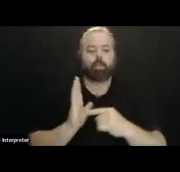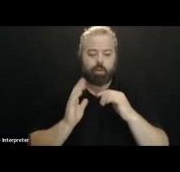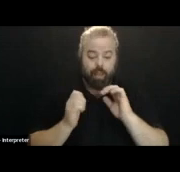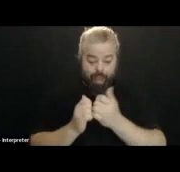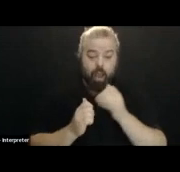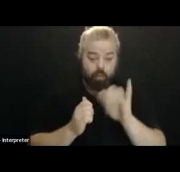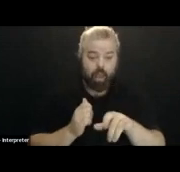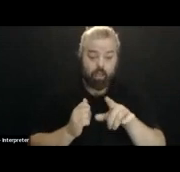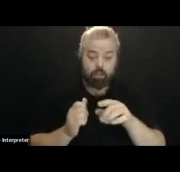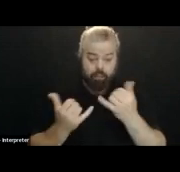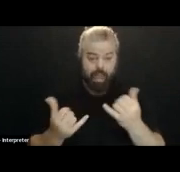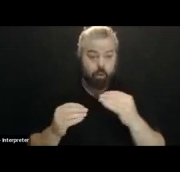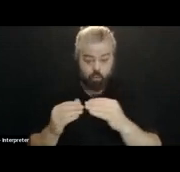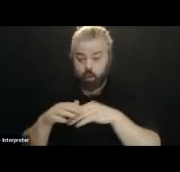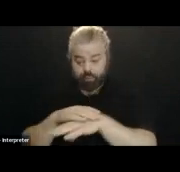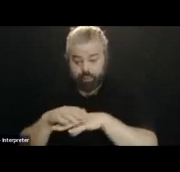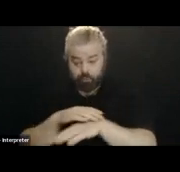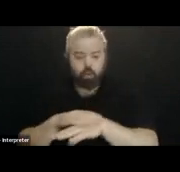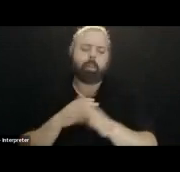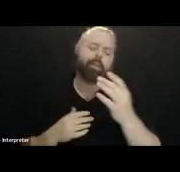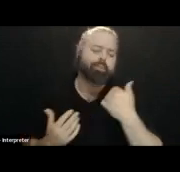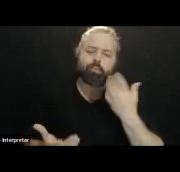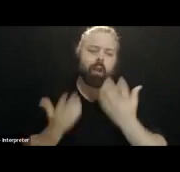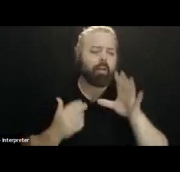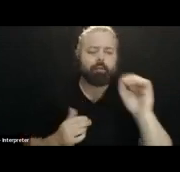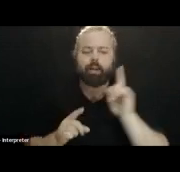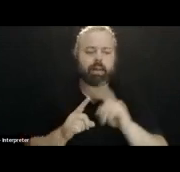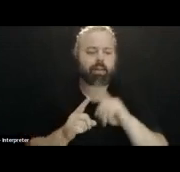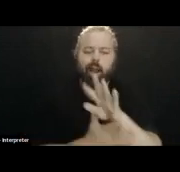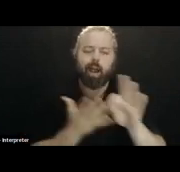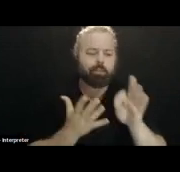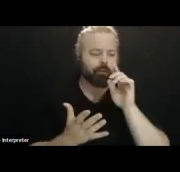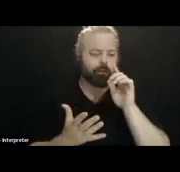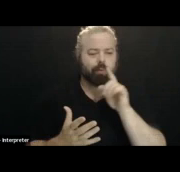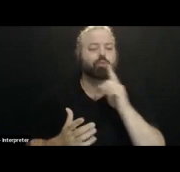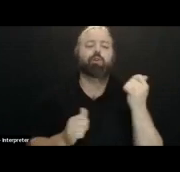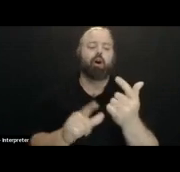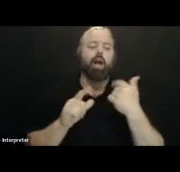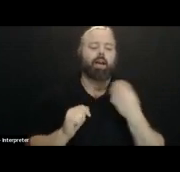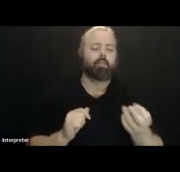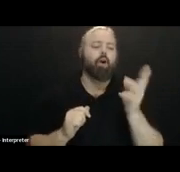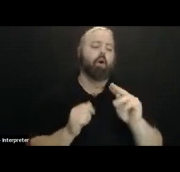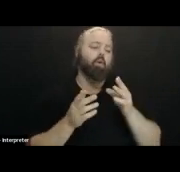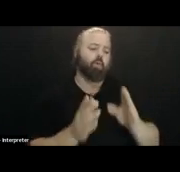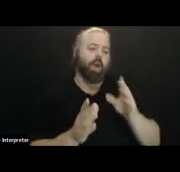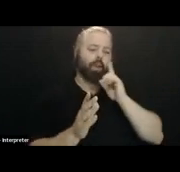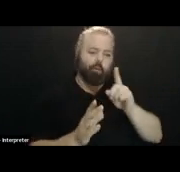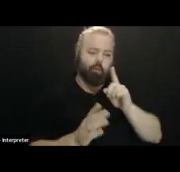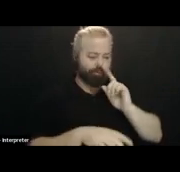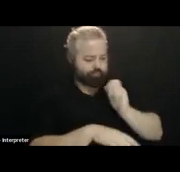yet you can do it like 50 different ways. I'm sure you all have your preferred way of creating a hyperlink in your documents.